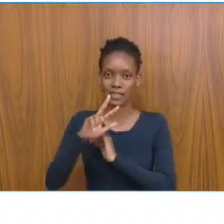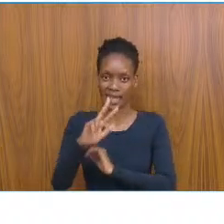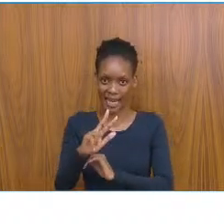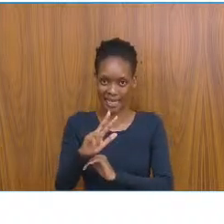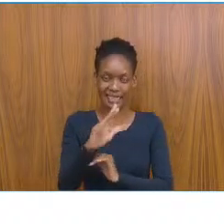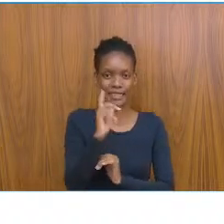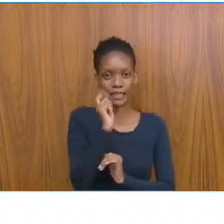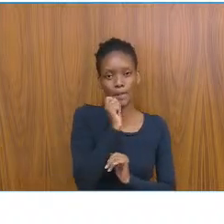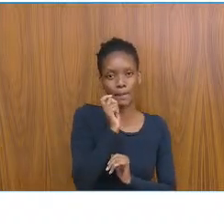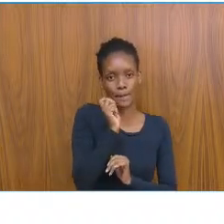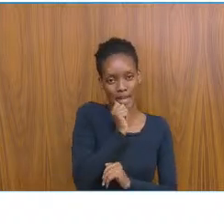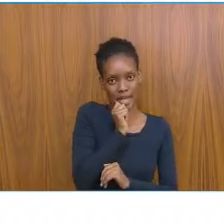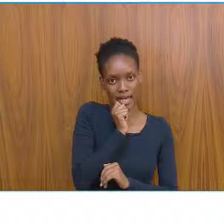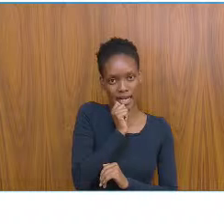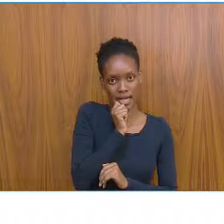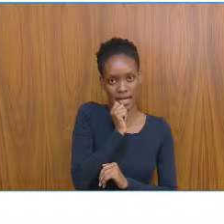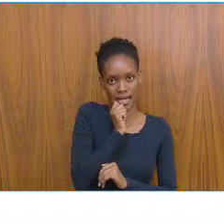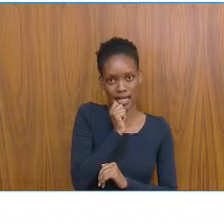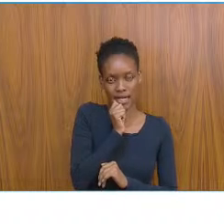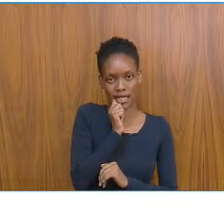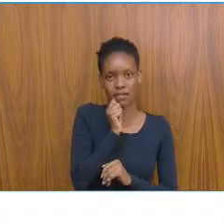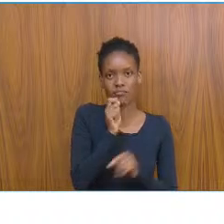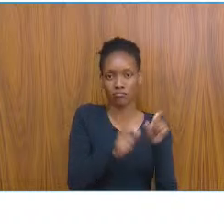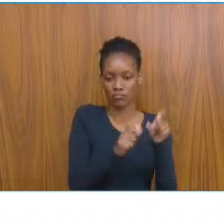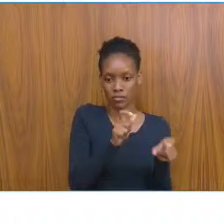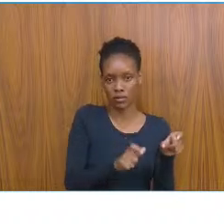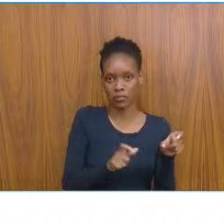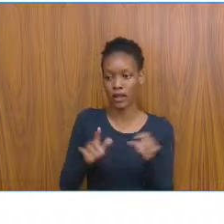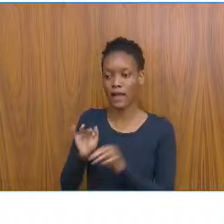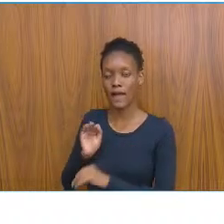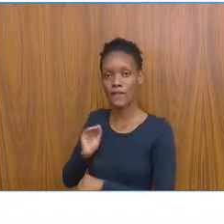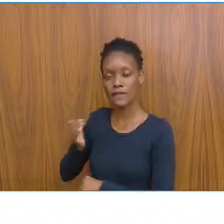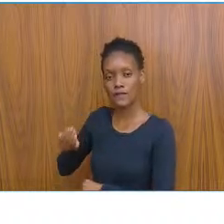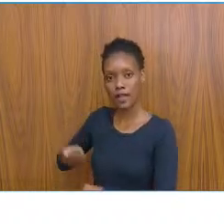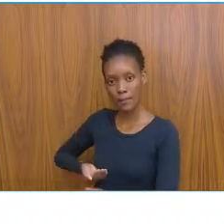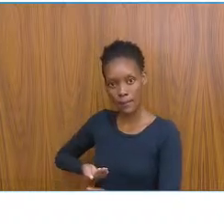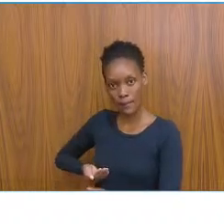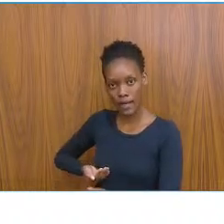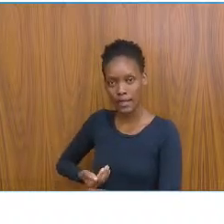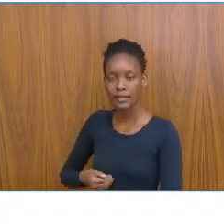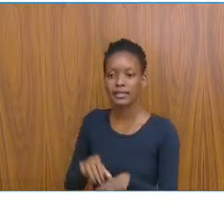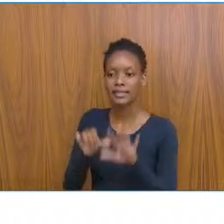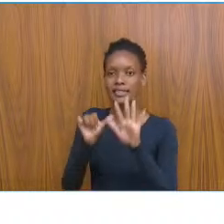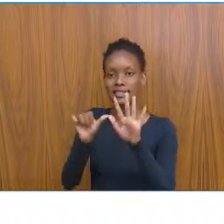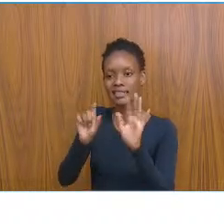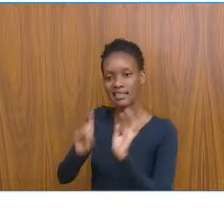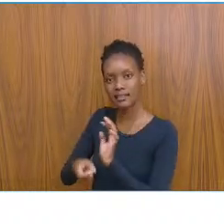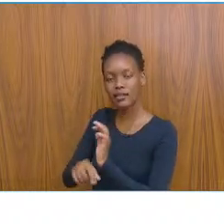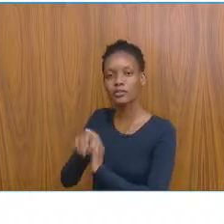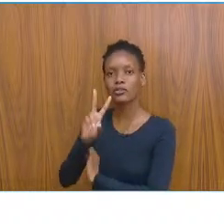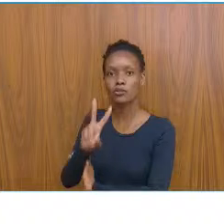8,658 male candidates, whilst female candidates are